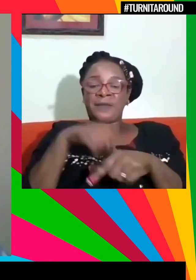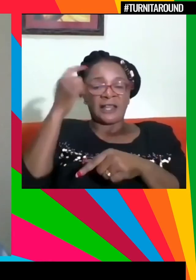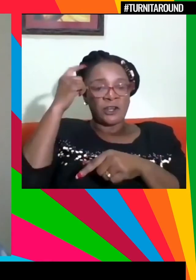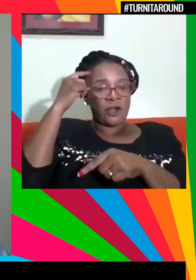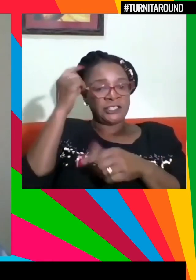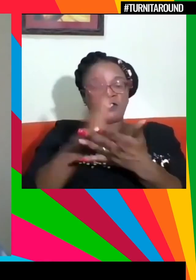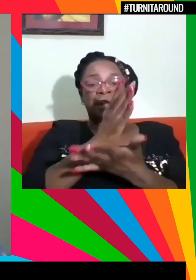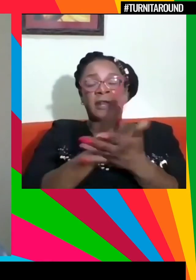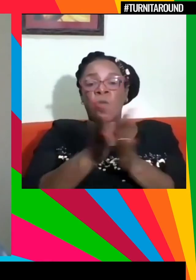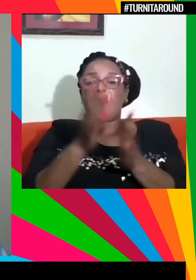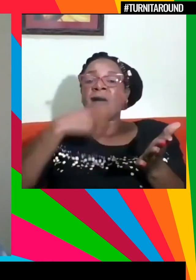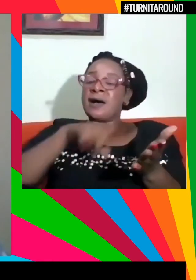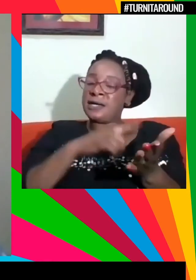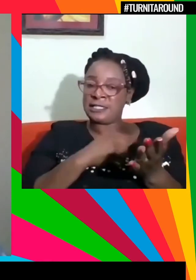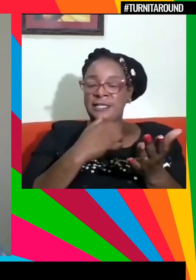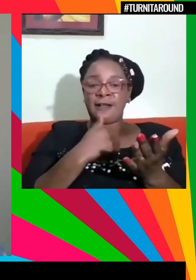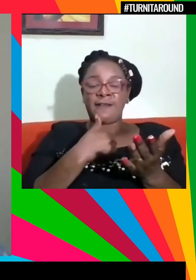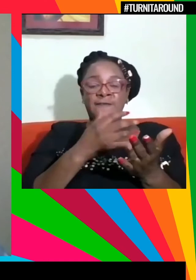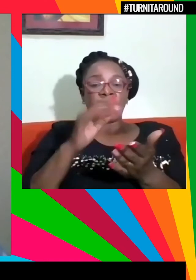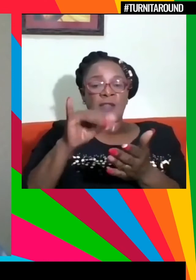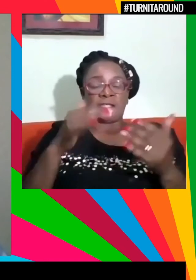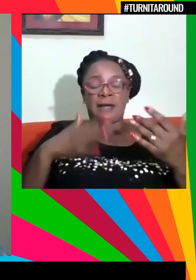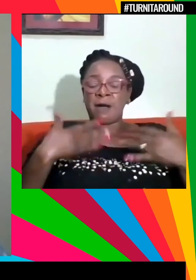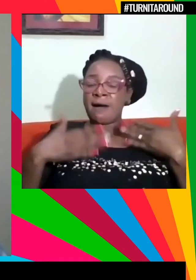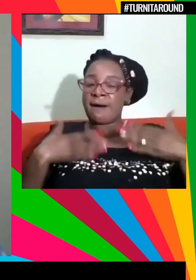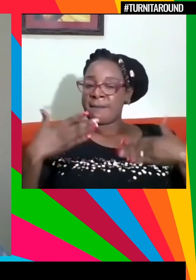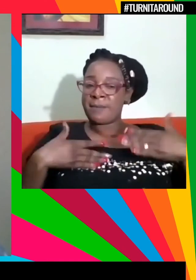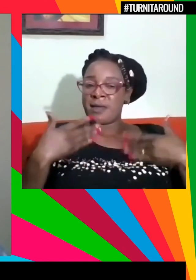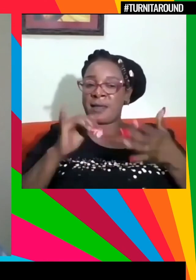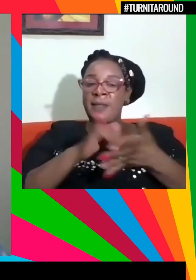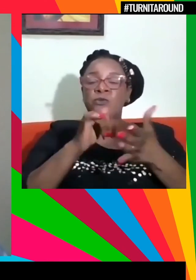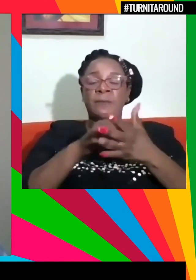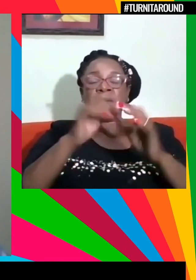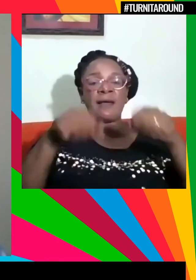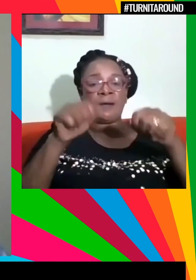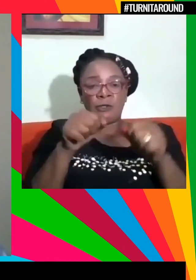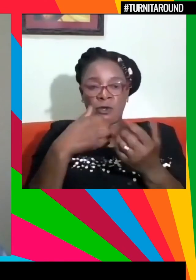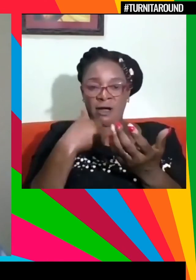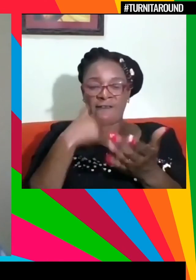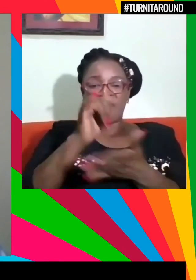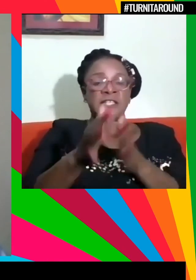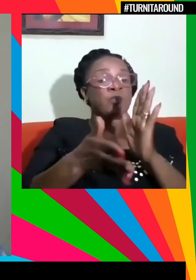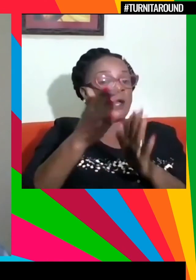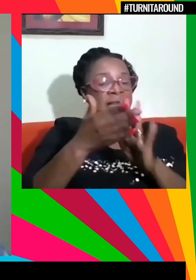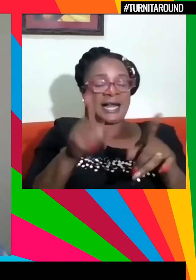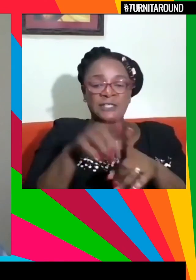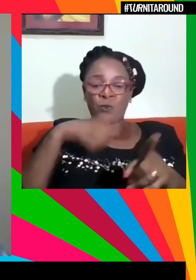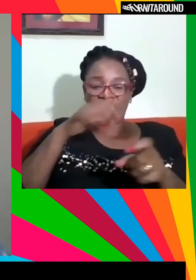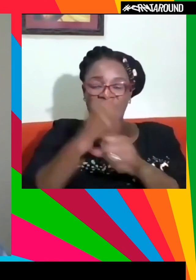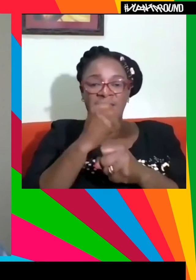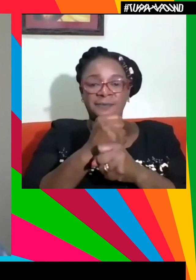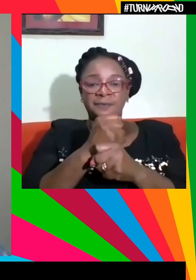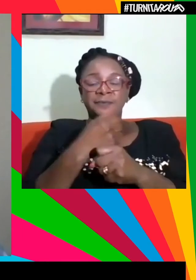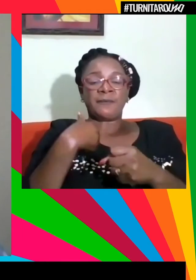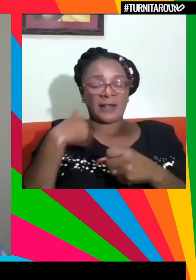with us. And had it not been for them, I'm very confident that we wouldn't have been able to have moved as quickly as we had done. And quite frankly, I